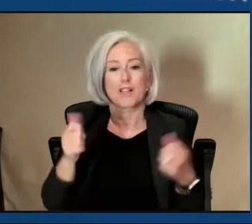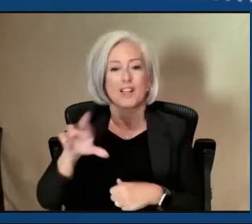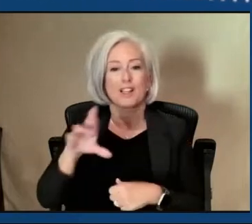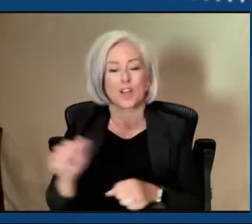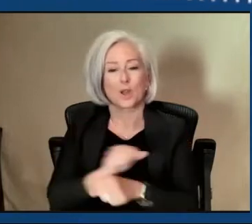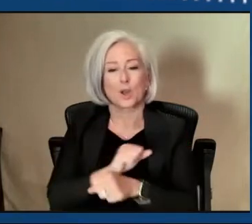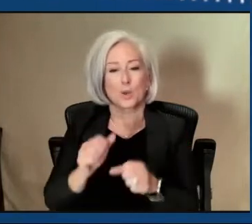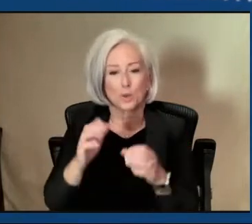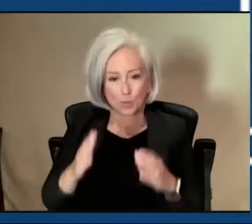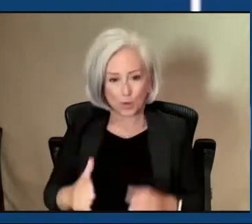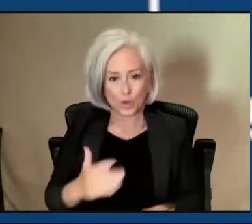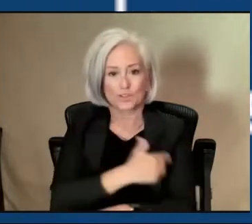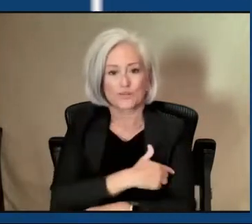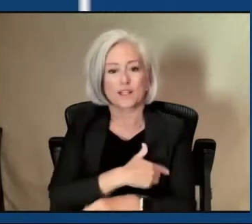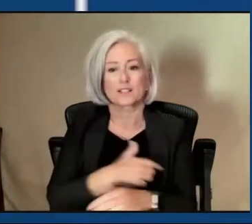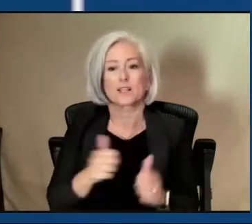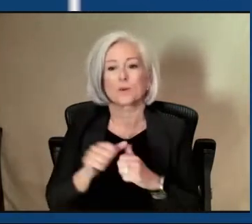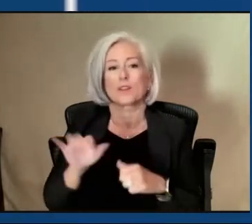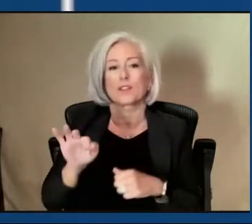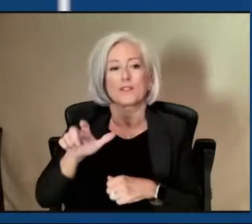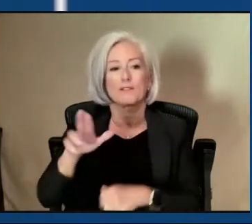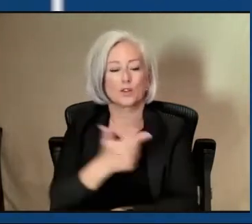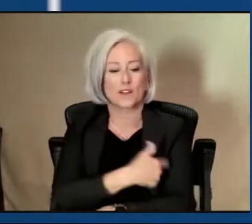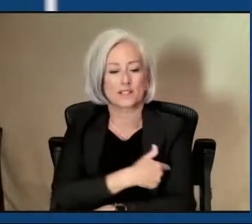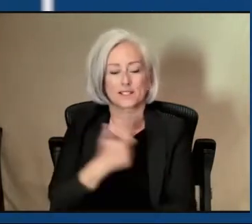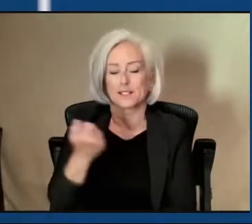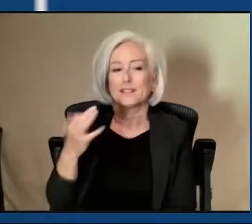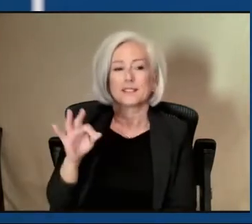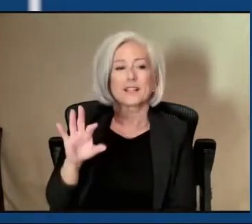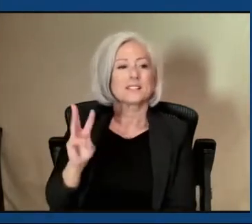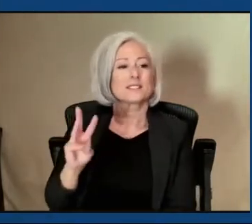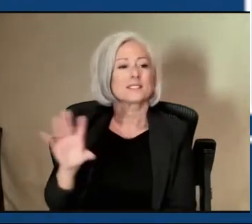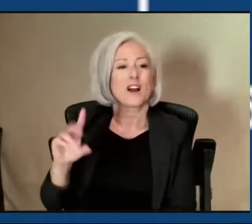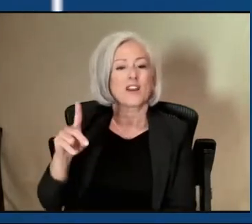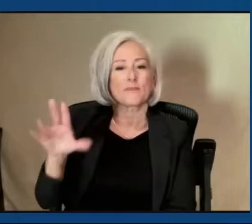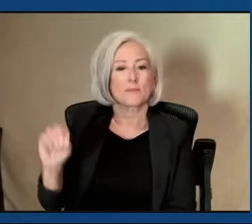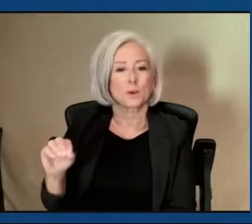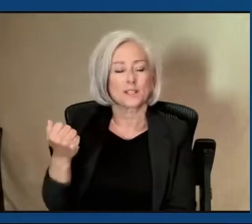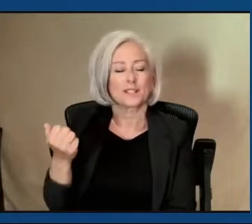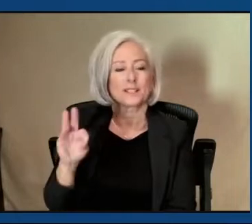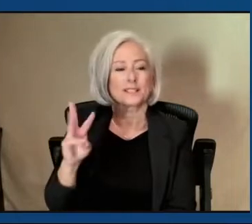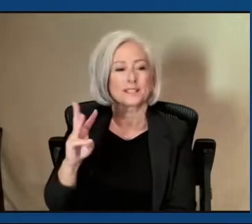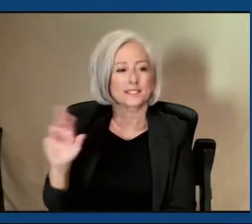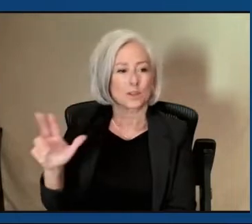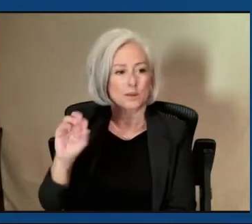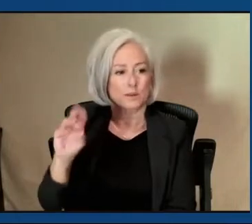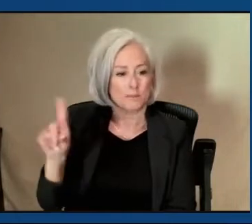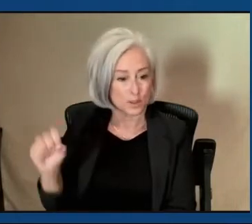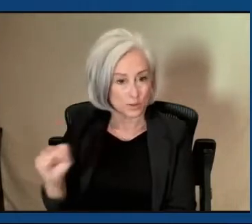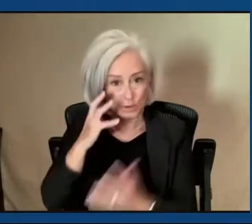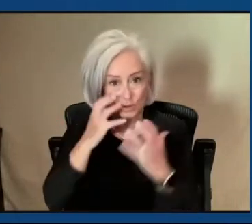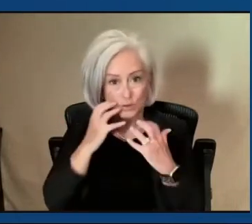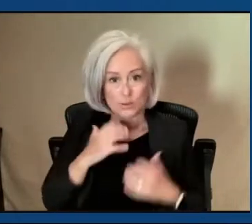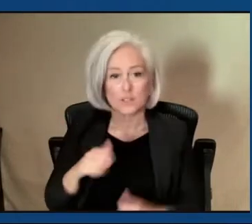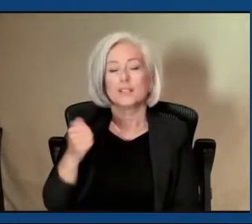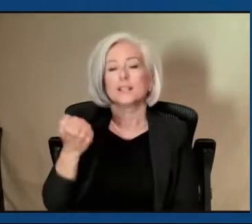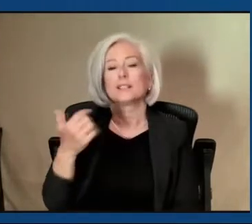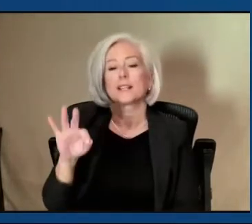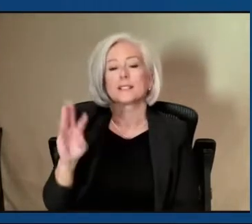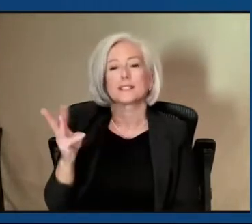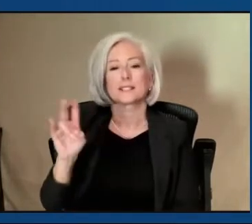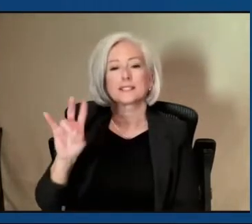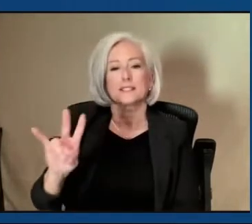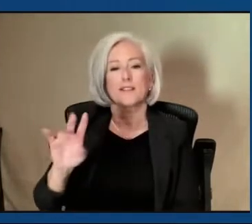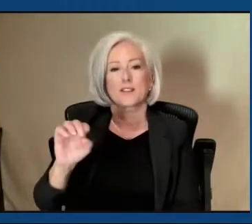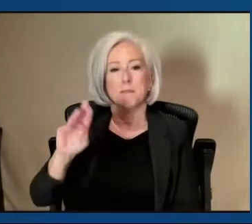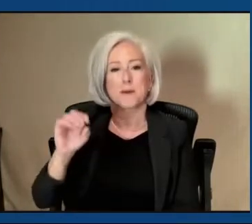1955 brought us the polio vaccine. 1963, measles. 1967, mumps. This vaccine took 4